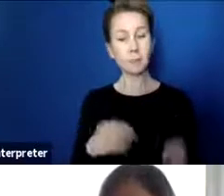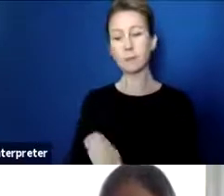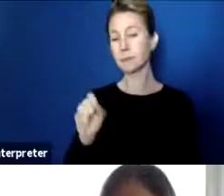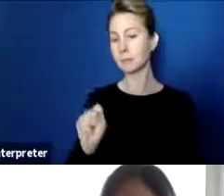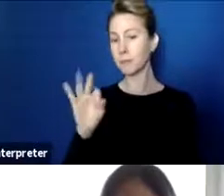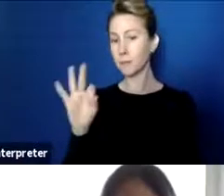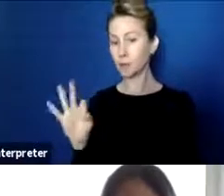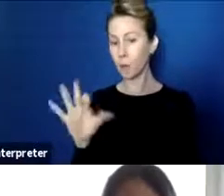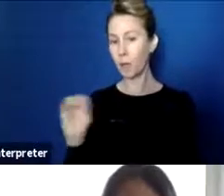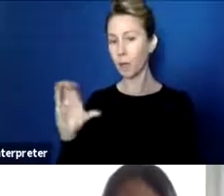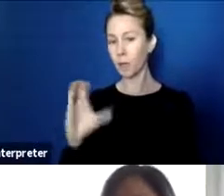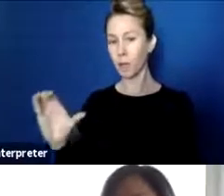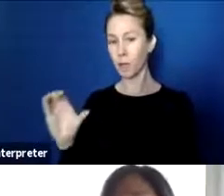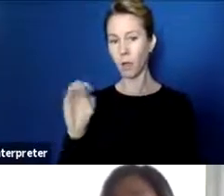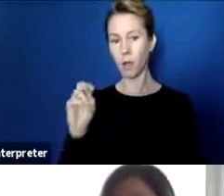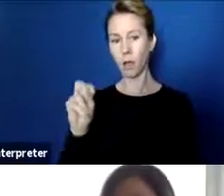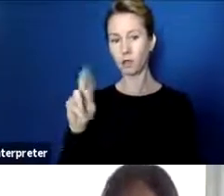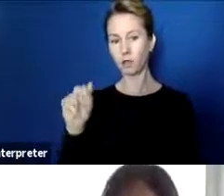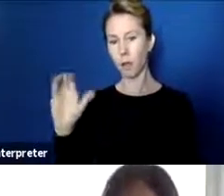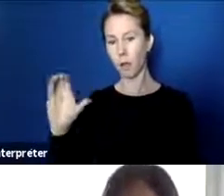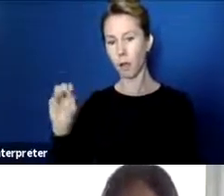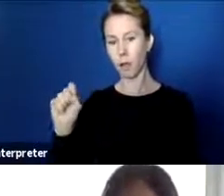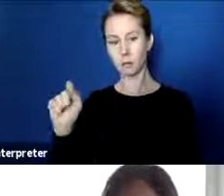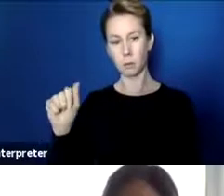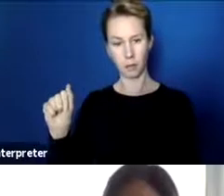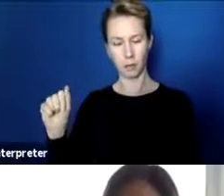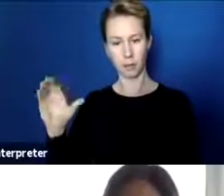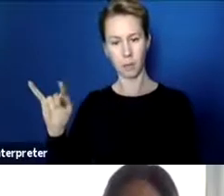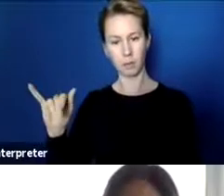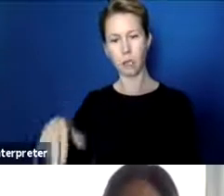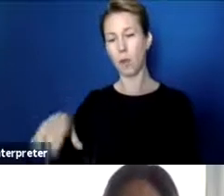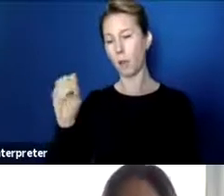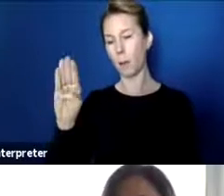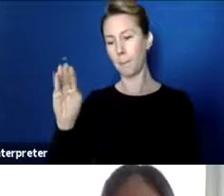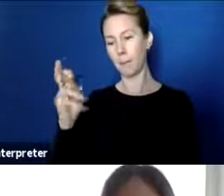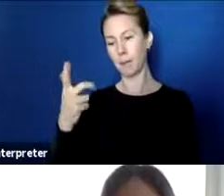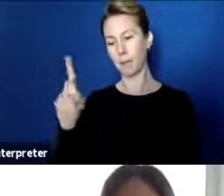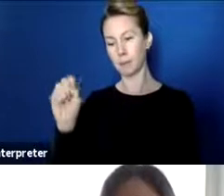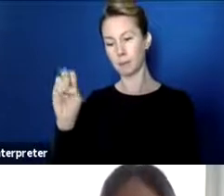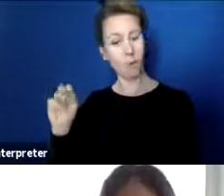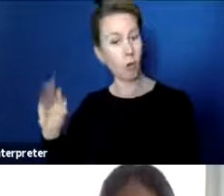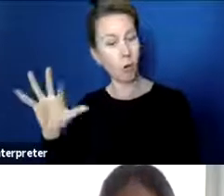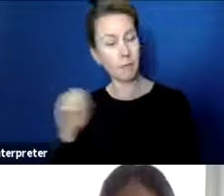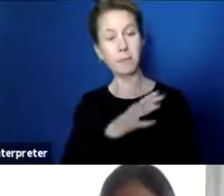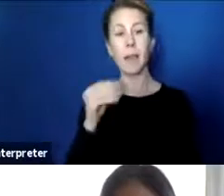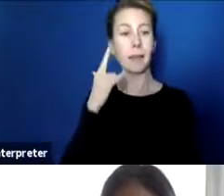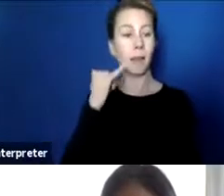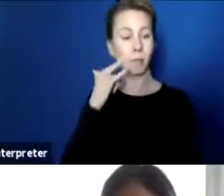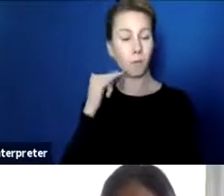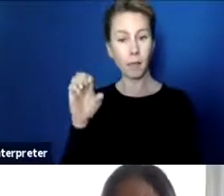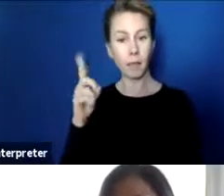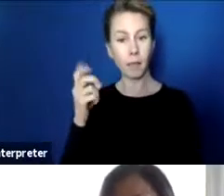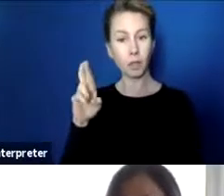this topic to the forefront for our WeAdd event. So I wanted to thank the Department of Disability and